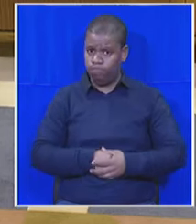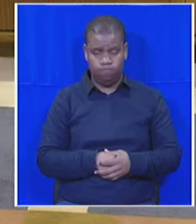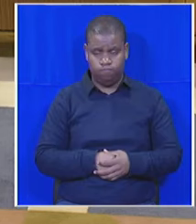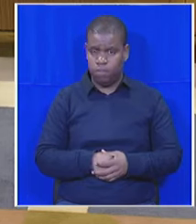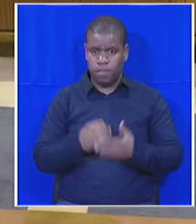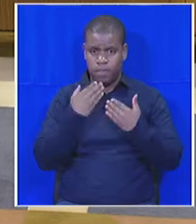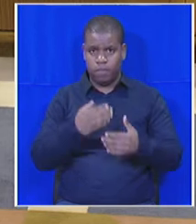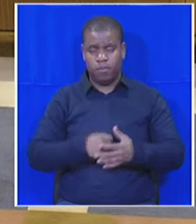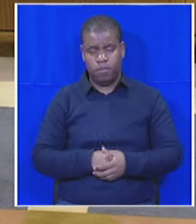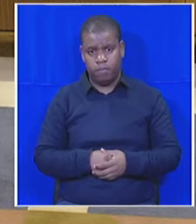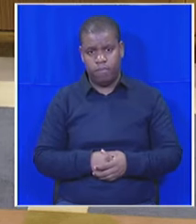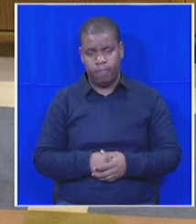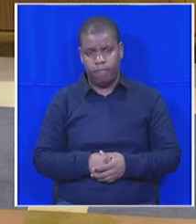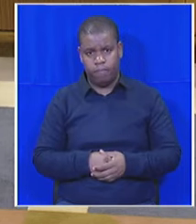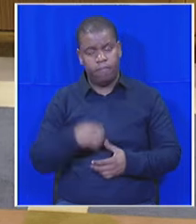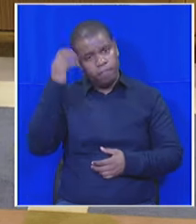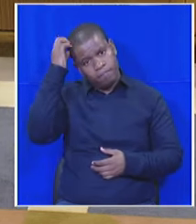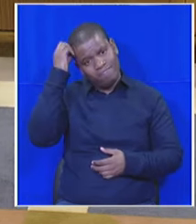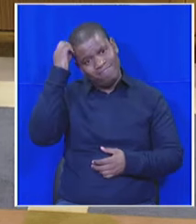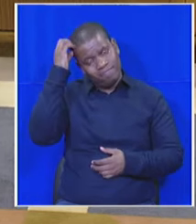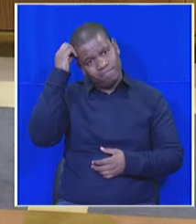Thank you, the ANC.